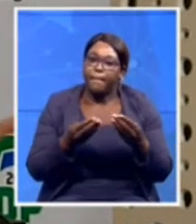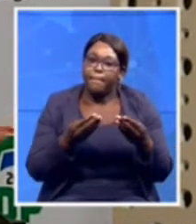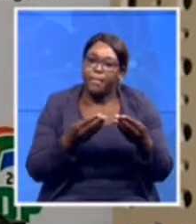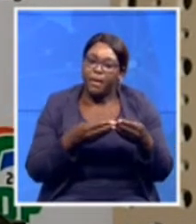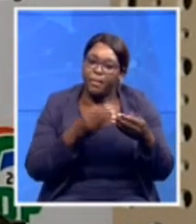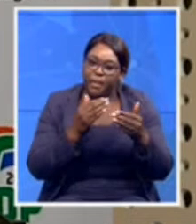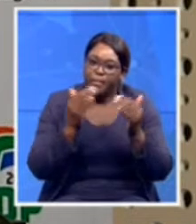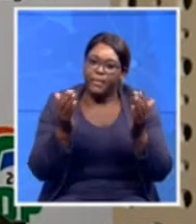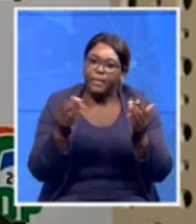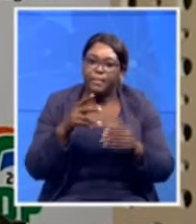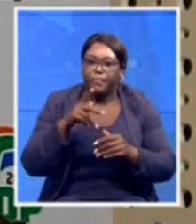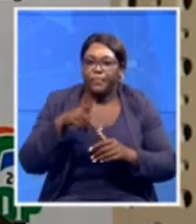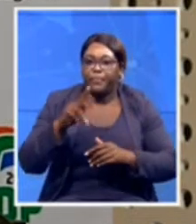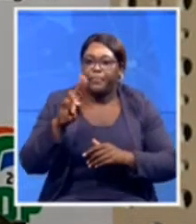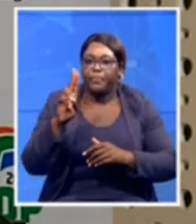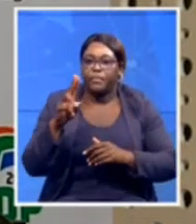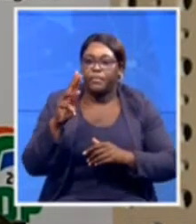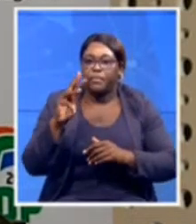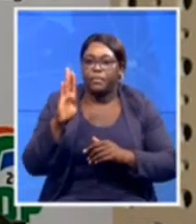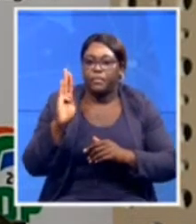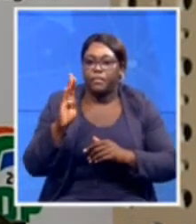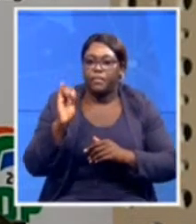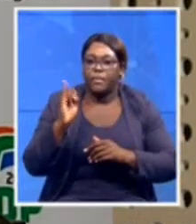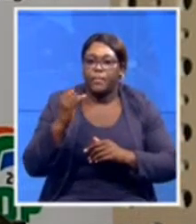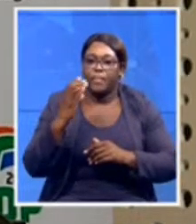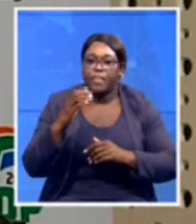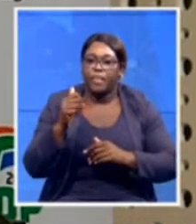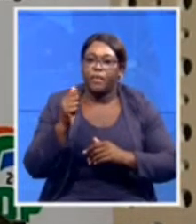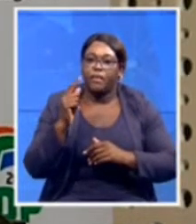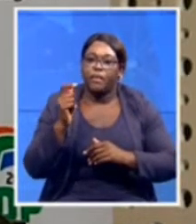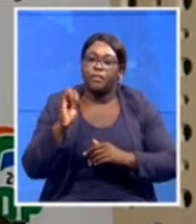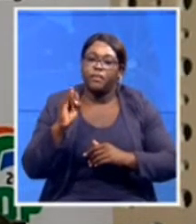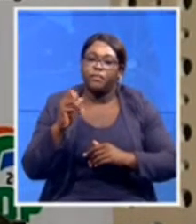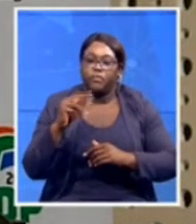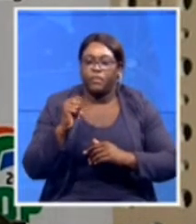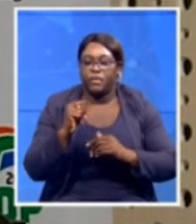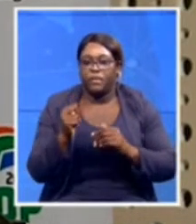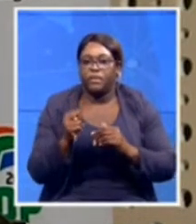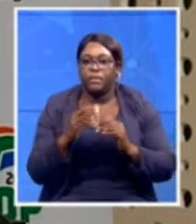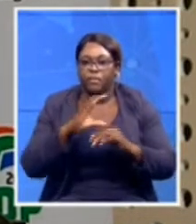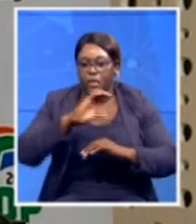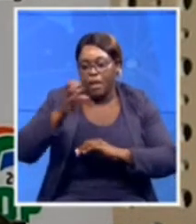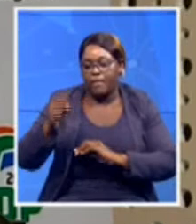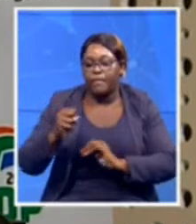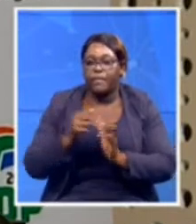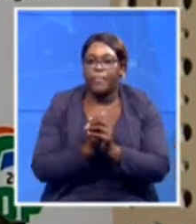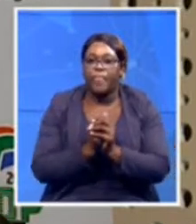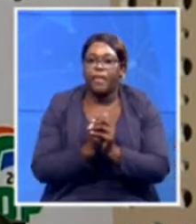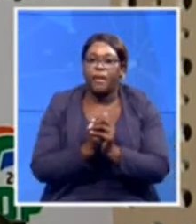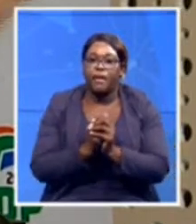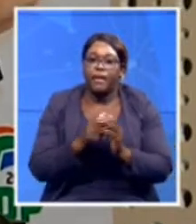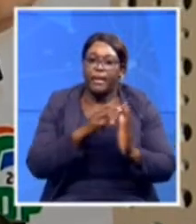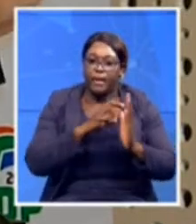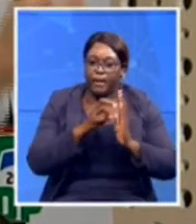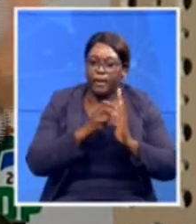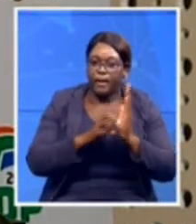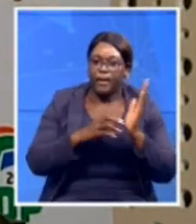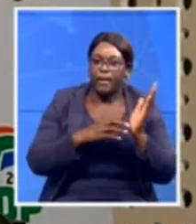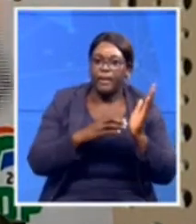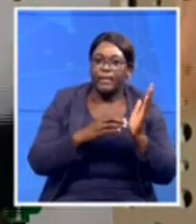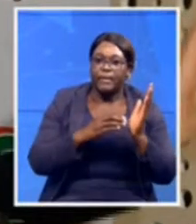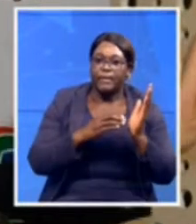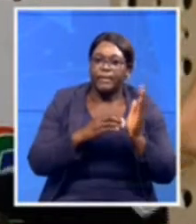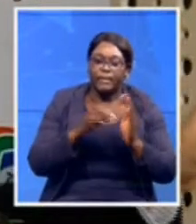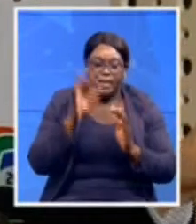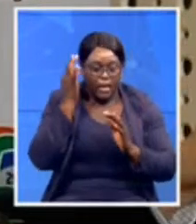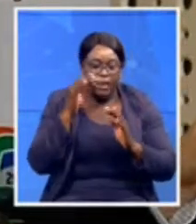as advertising that is regulated by the regulatory body that governs advertising in the country. Specifically excluded